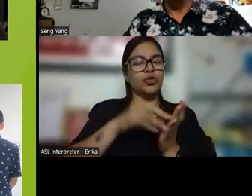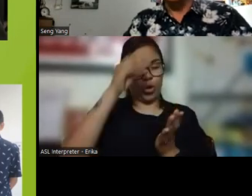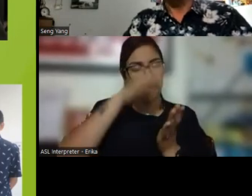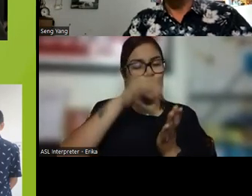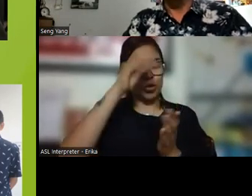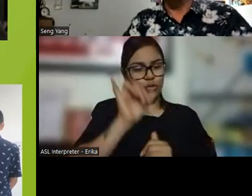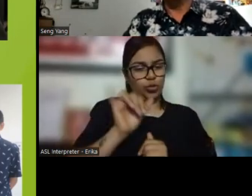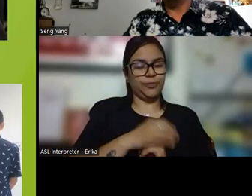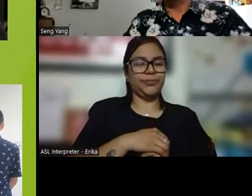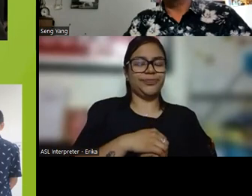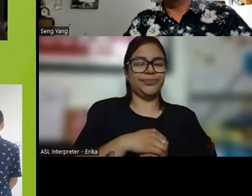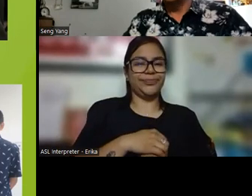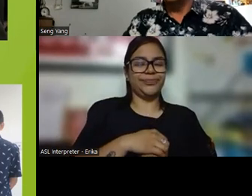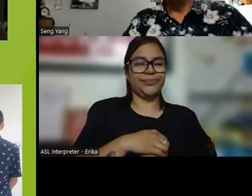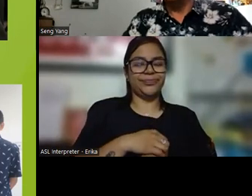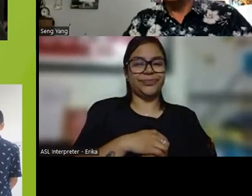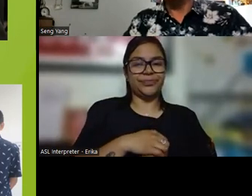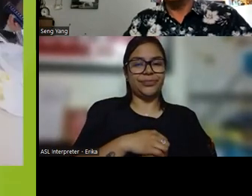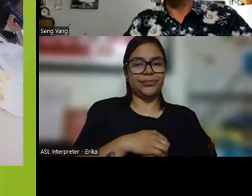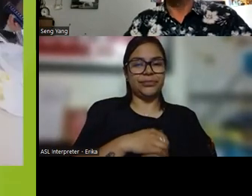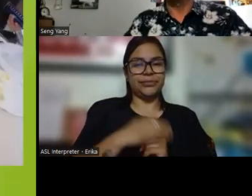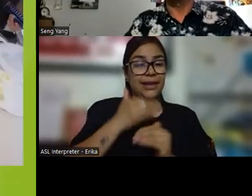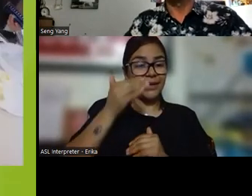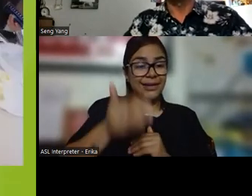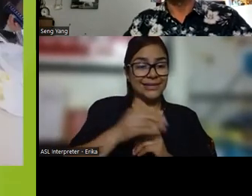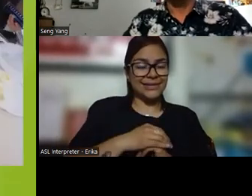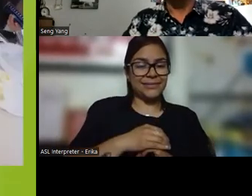elderly at the center. Next slide.